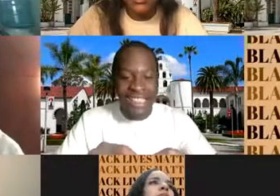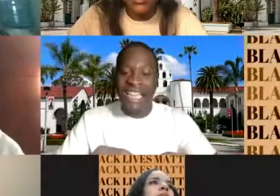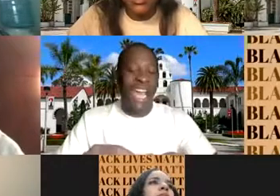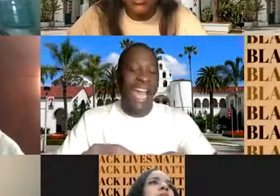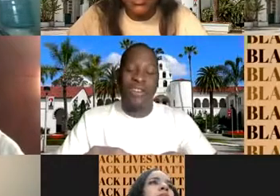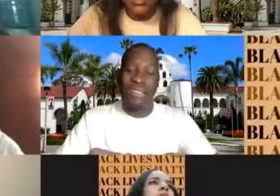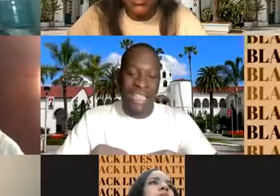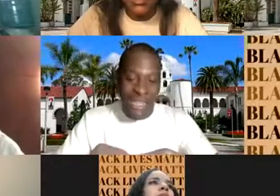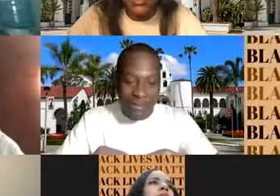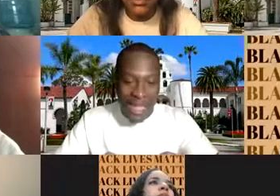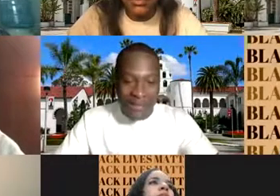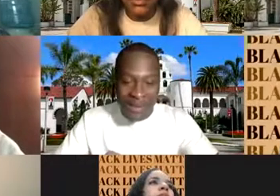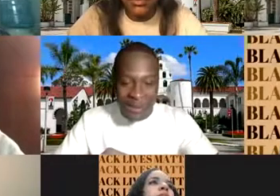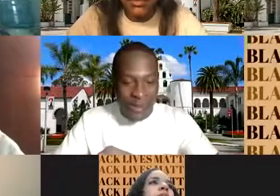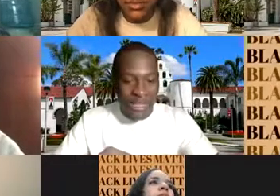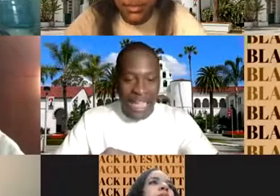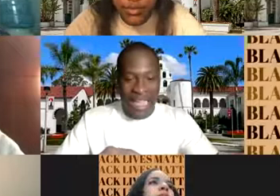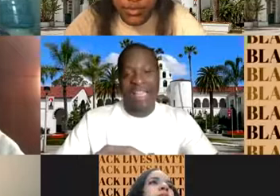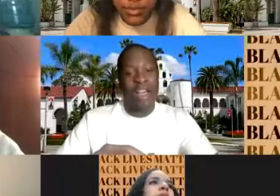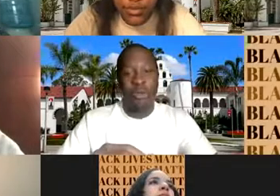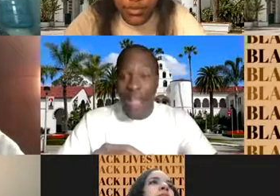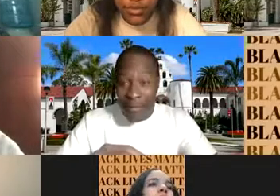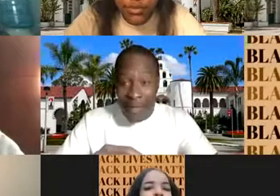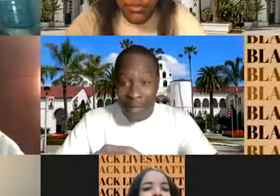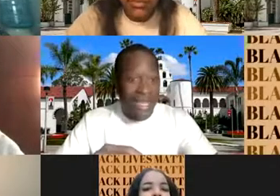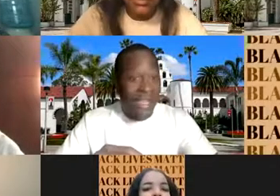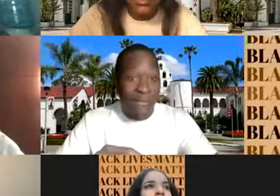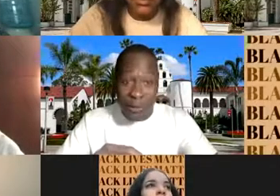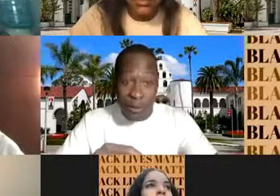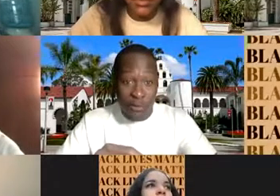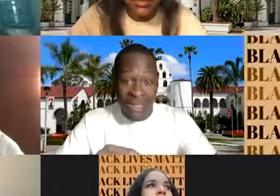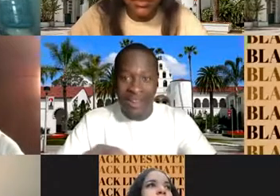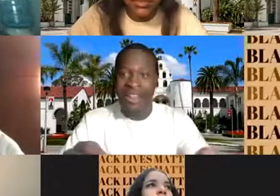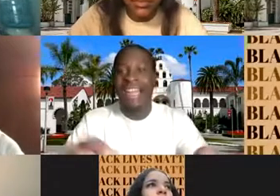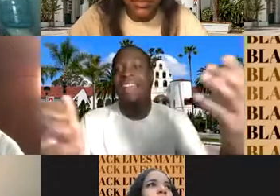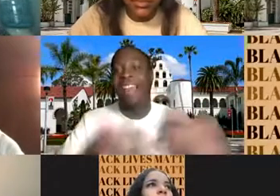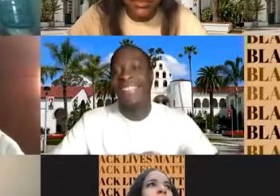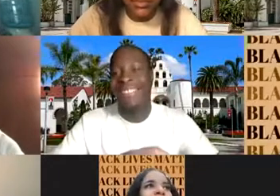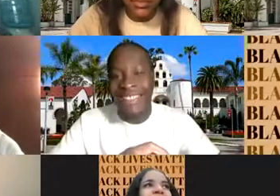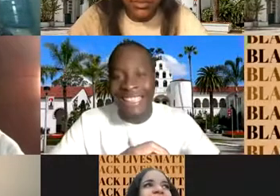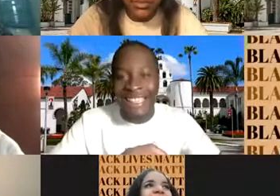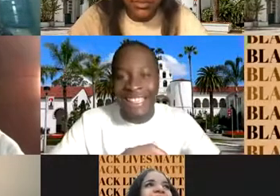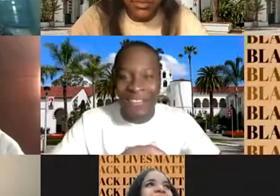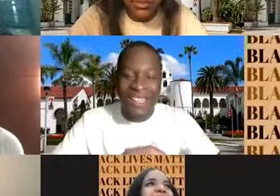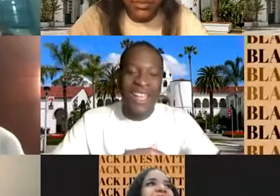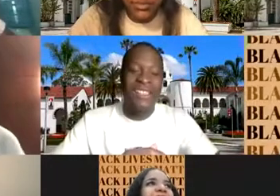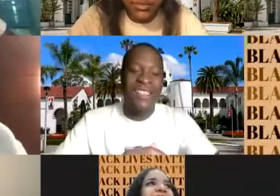this. I don't see any black people. Like, Harambe weekend fooled me, all of that, right? So then,